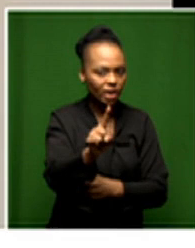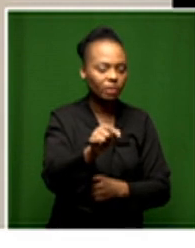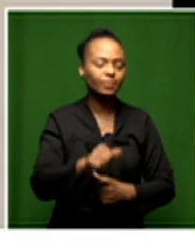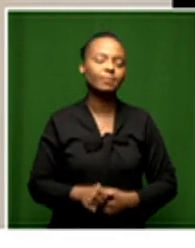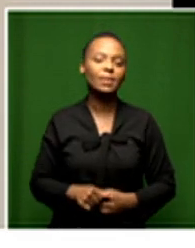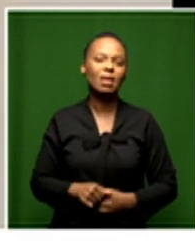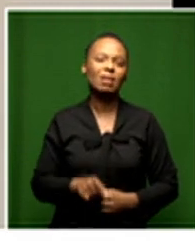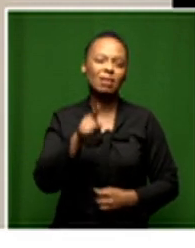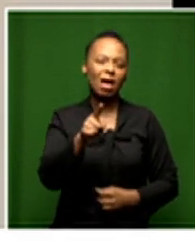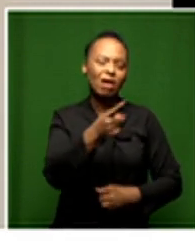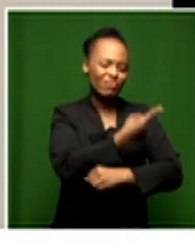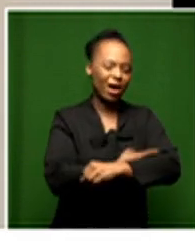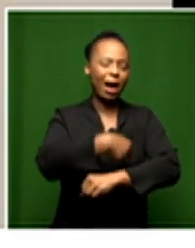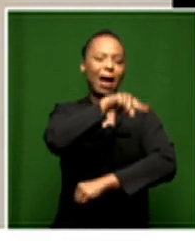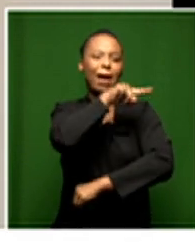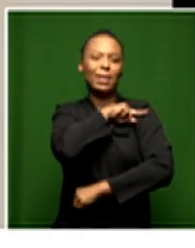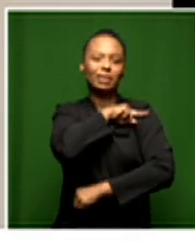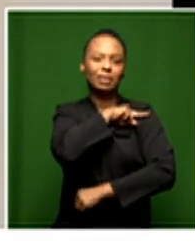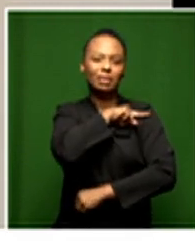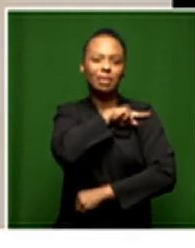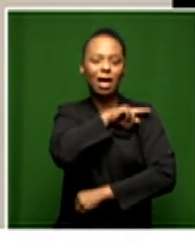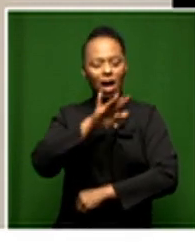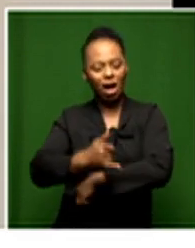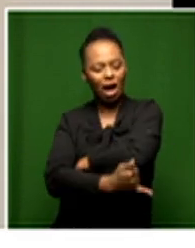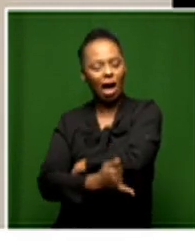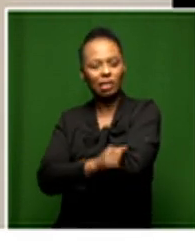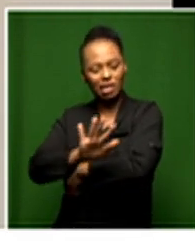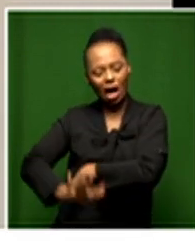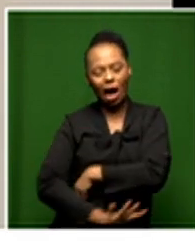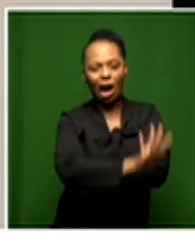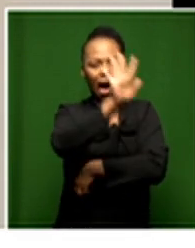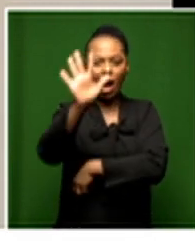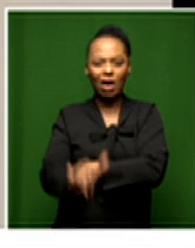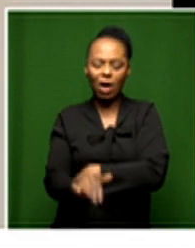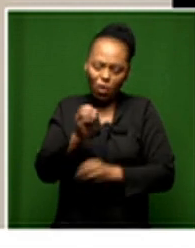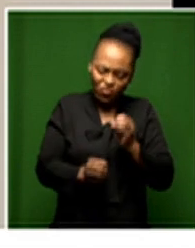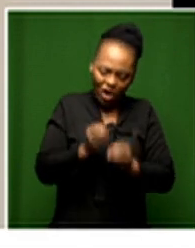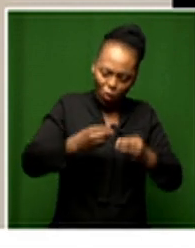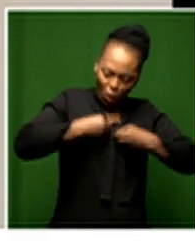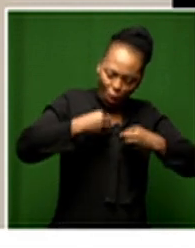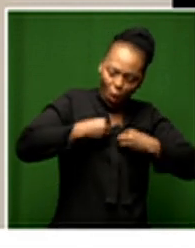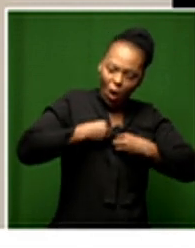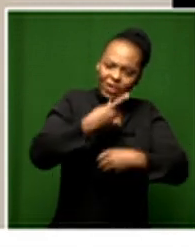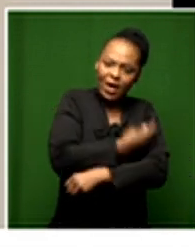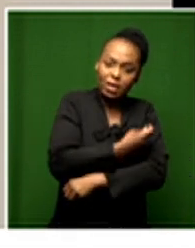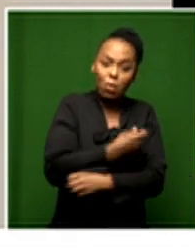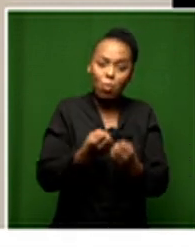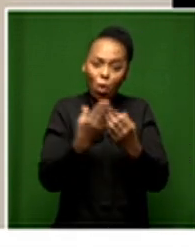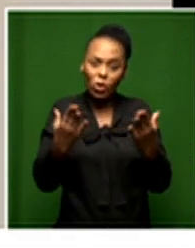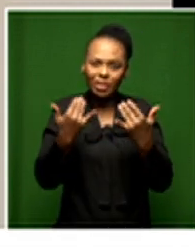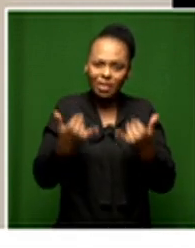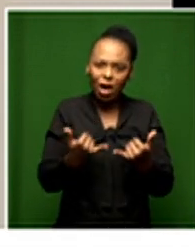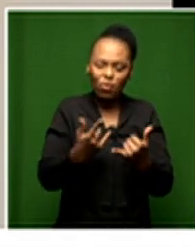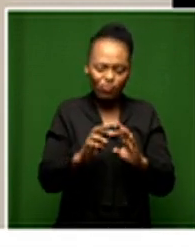which is the capacity for the African countries to make their own vaccines. And most of these capacities